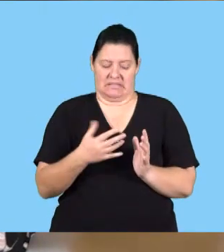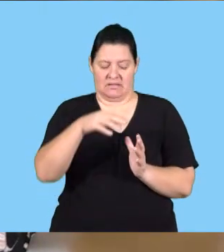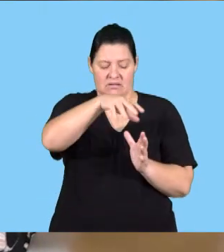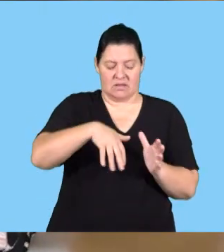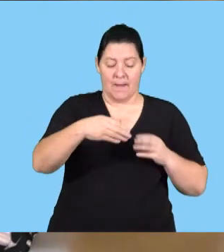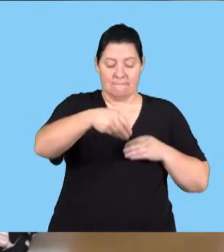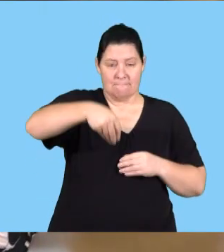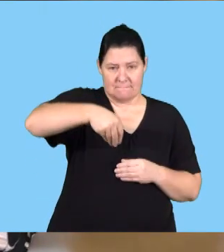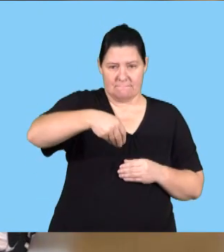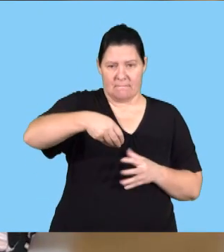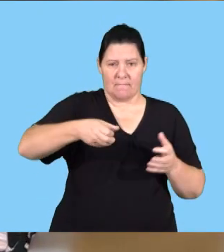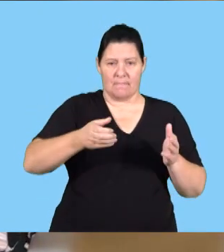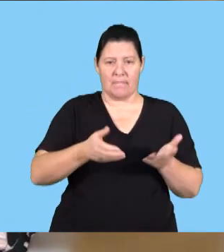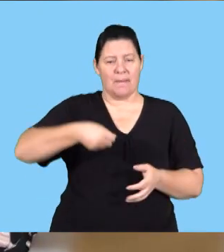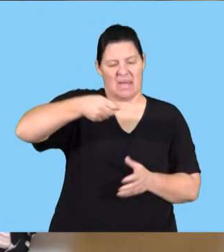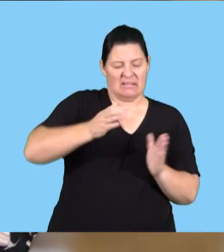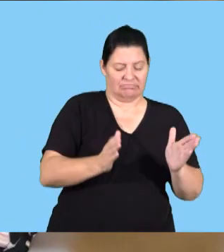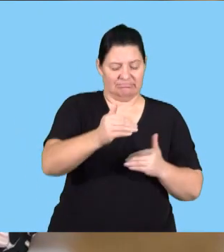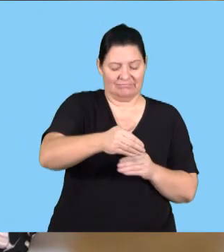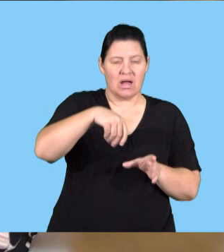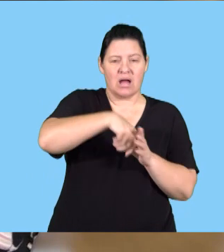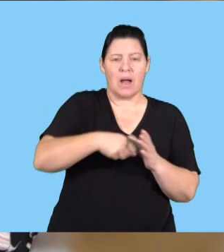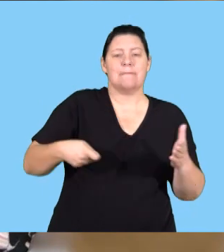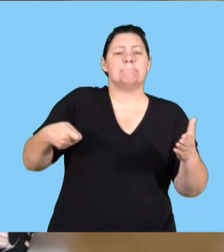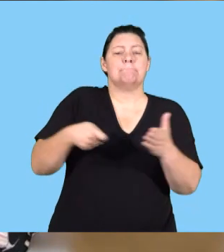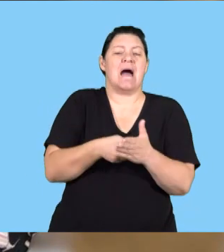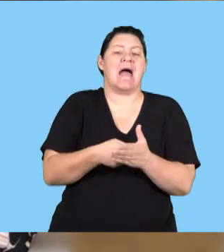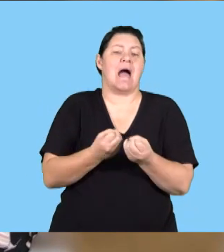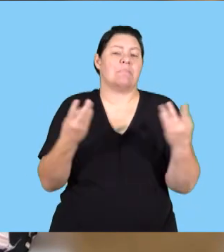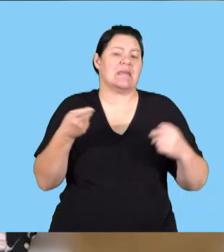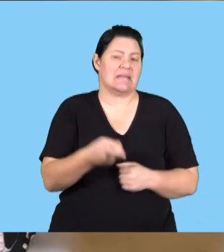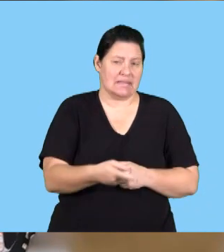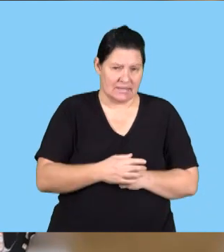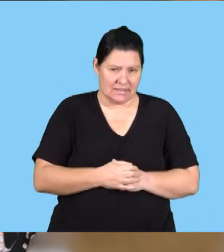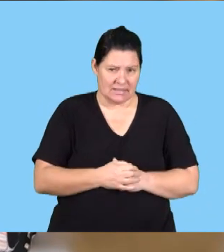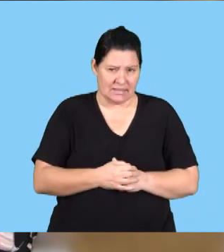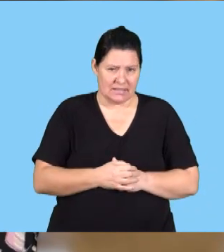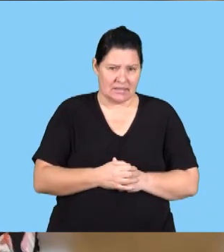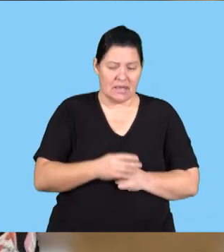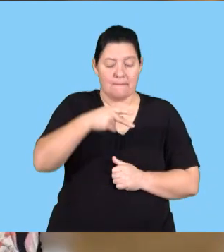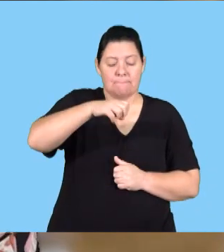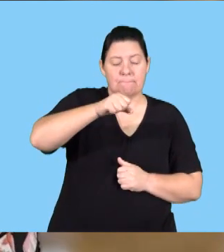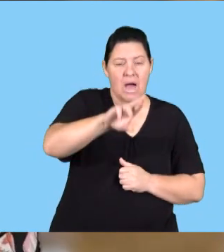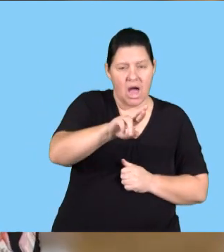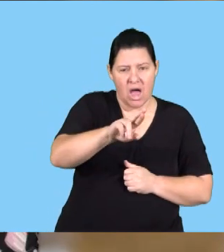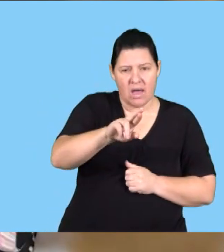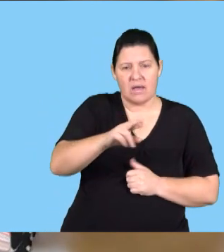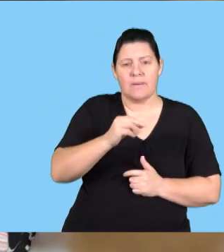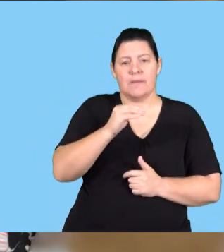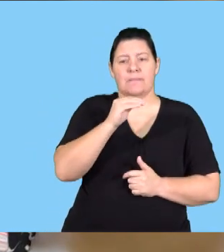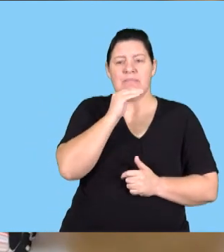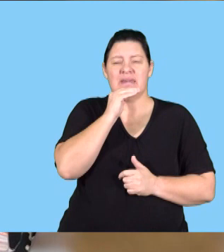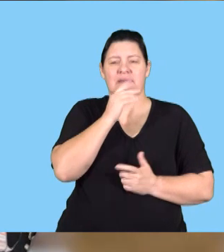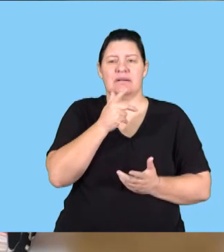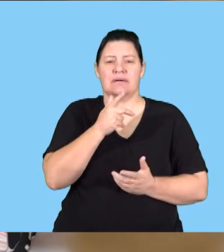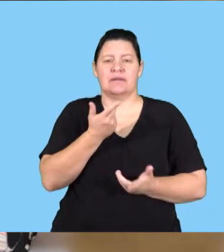say per, we imply that how many sweets are you buying, the quantity that you are buying. As well, per can be used in